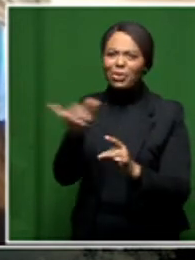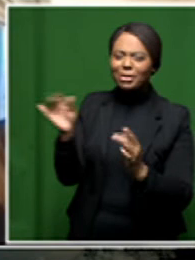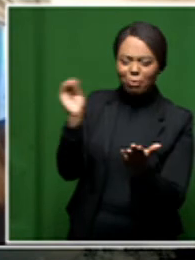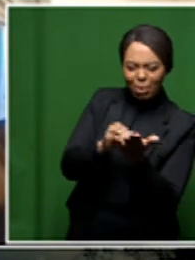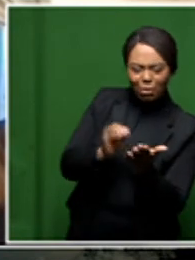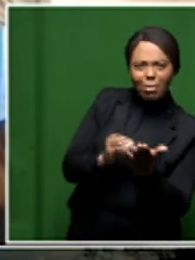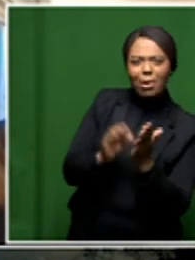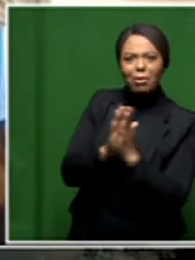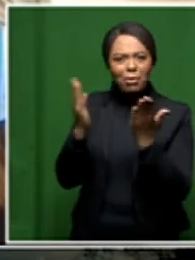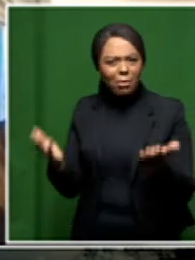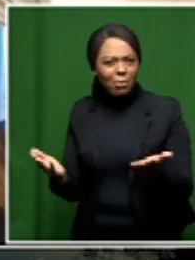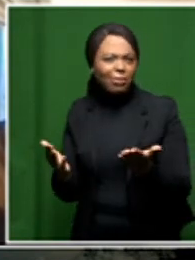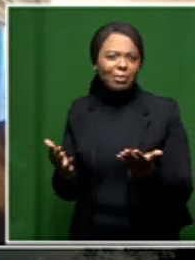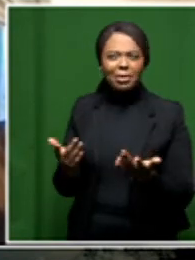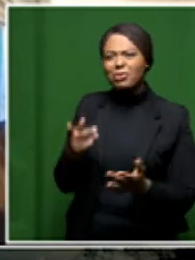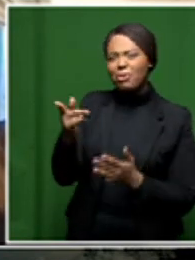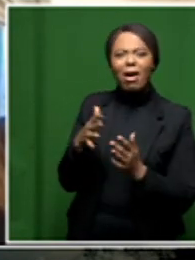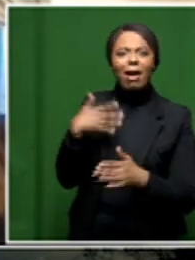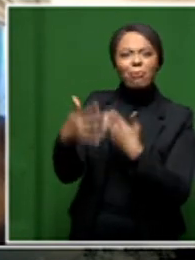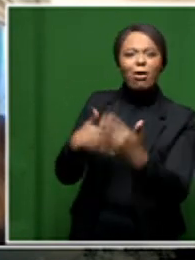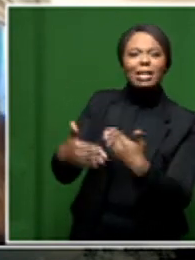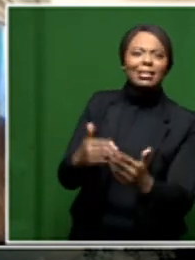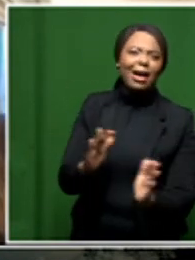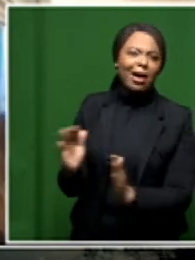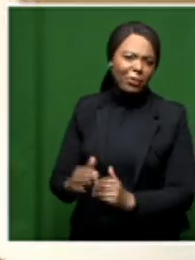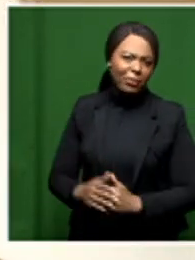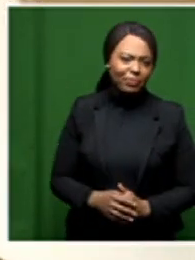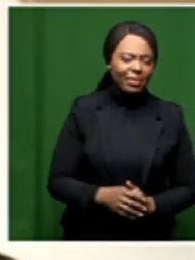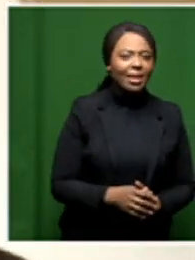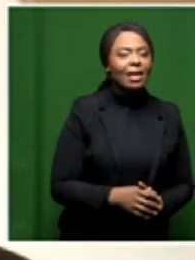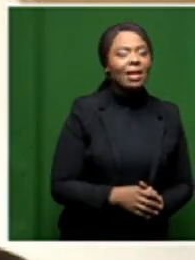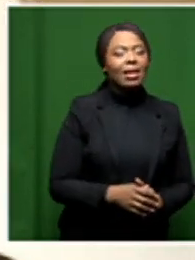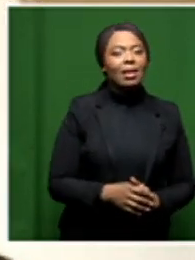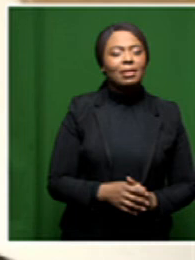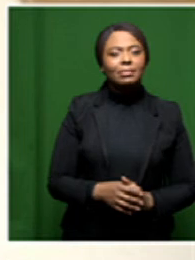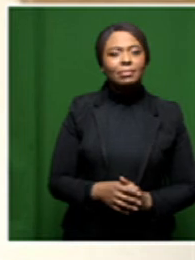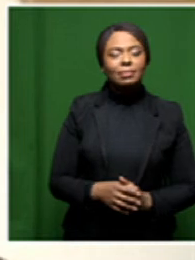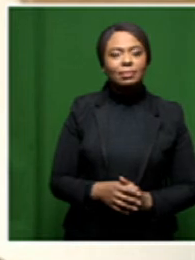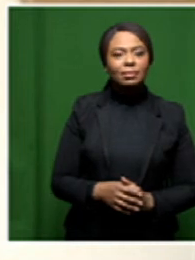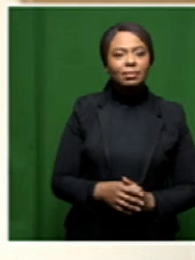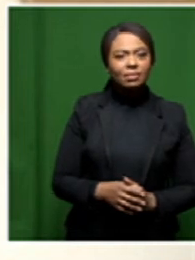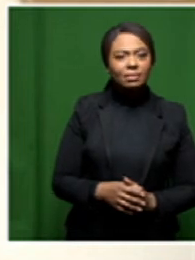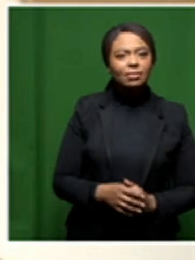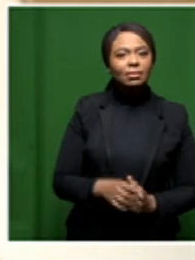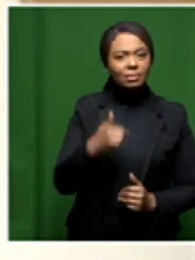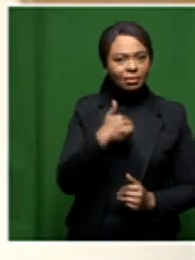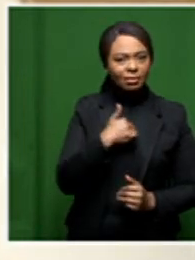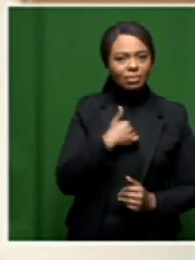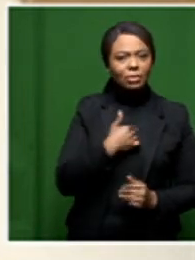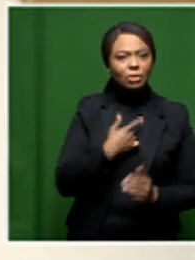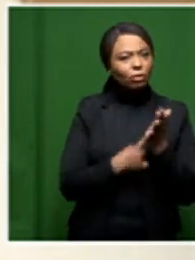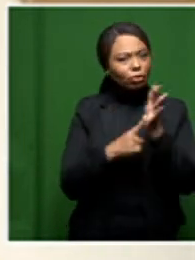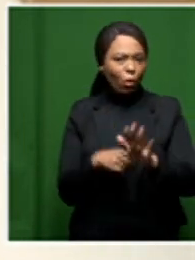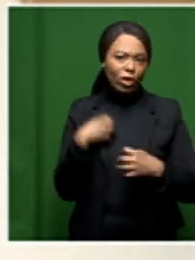what do you say for the next book as well? So I like to portray emotion. I believe that if